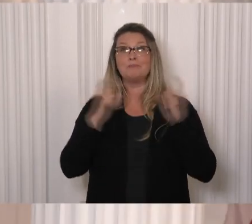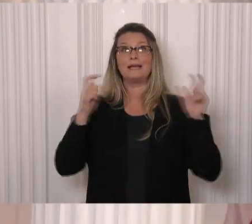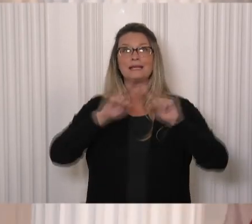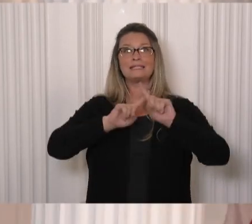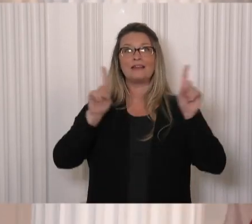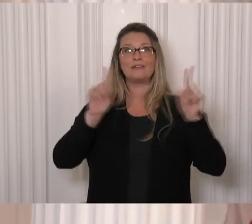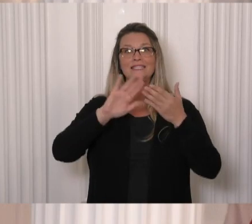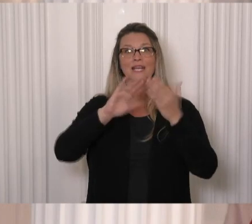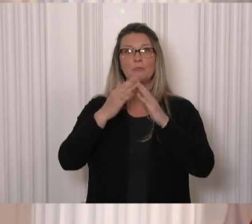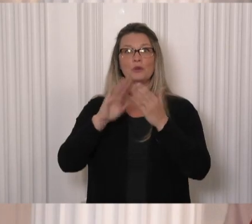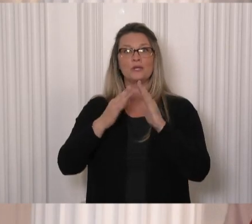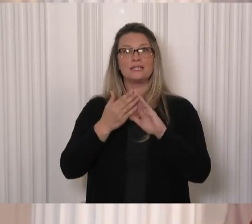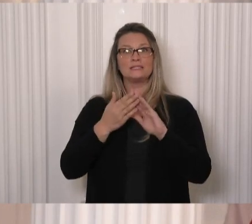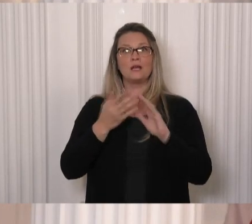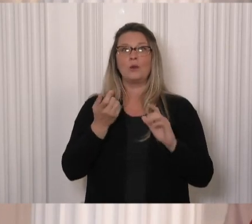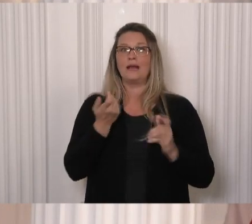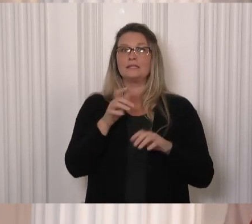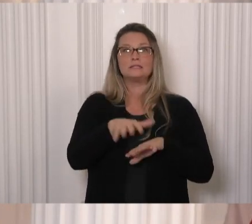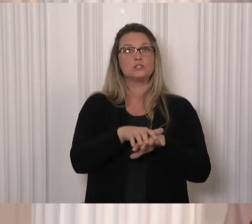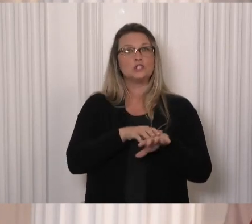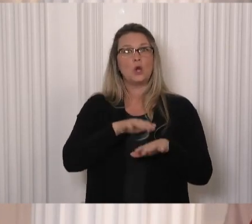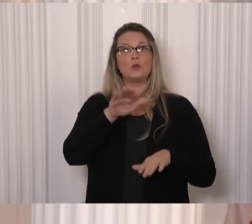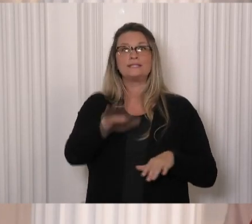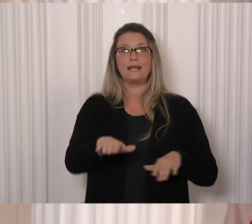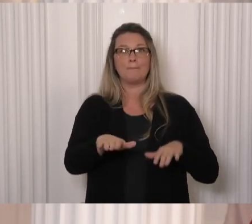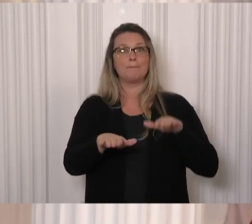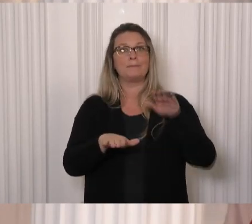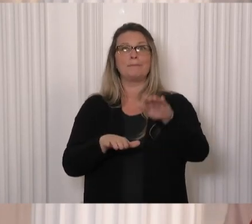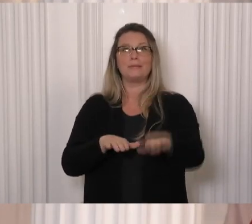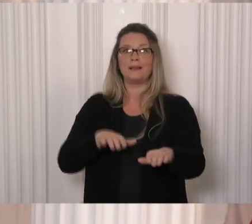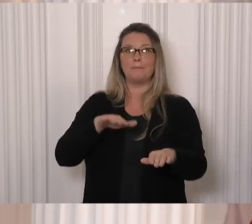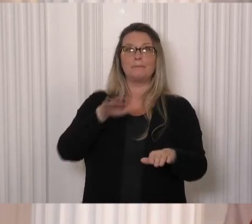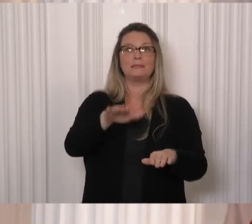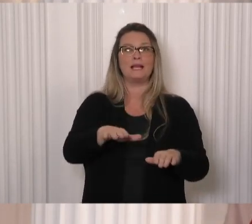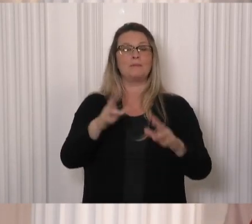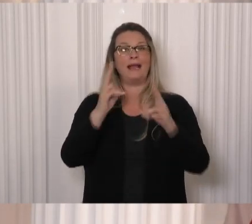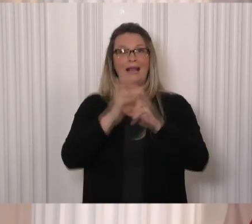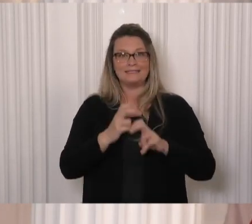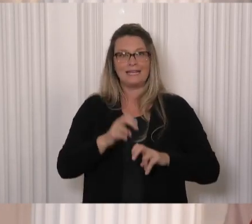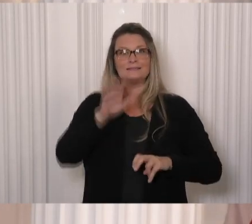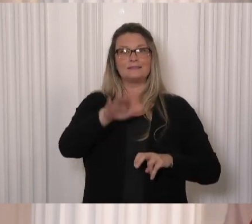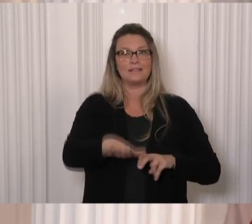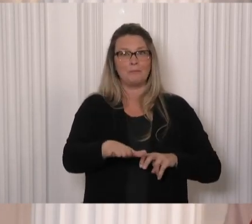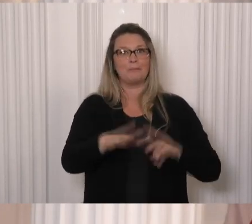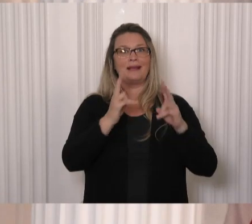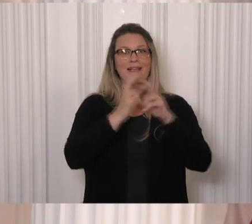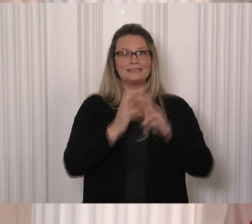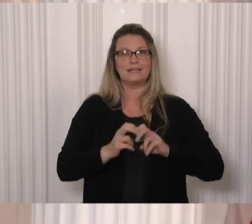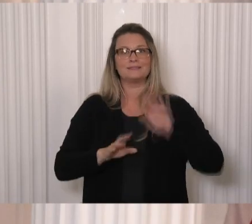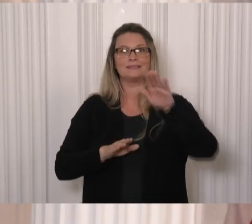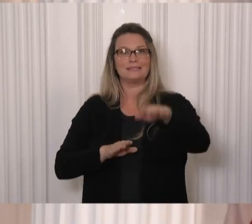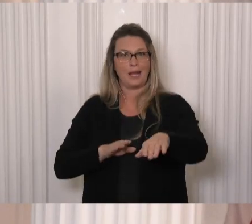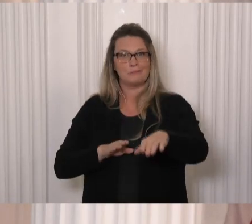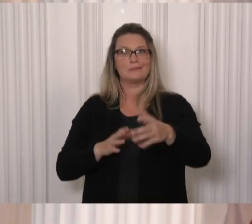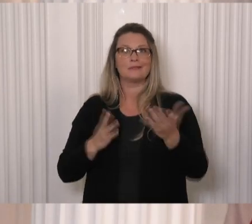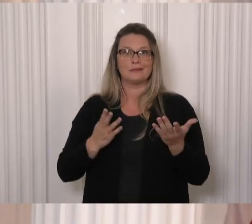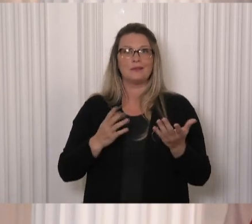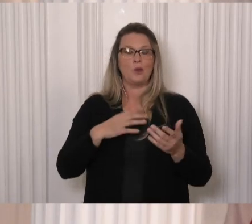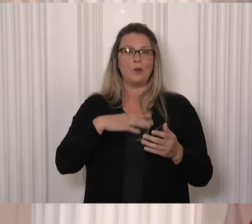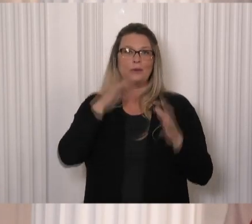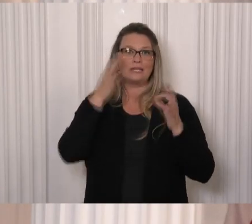we need to be taking a step at a time and assessing where we are, and we will make that decision when the time is right to do so.